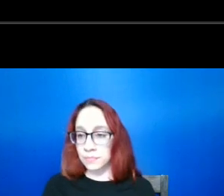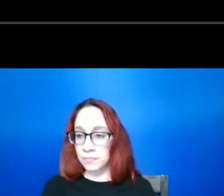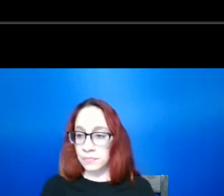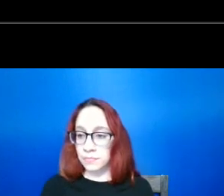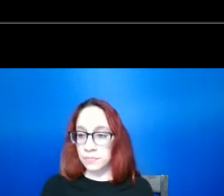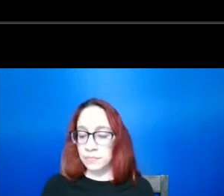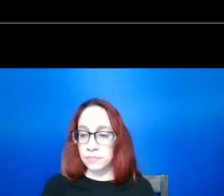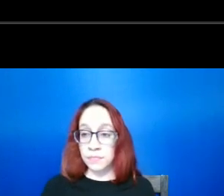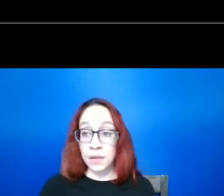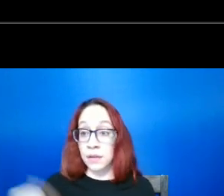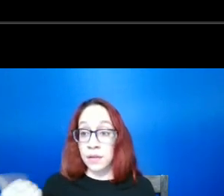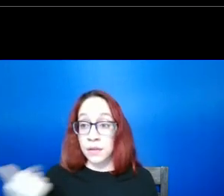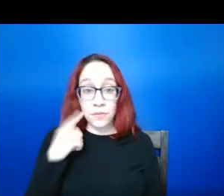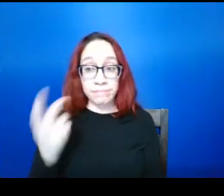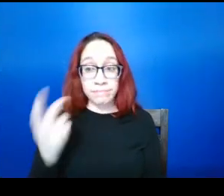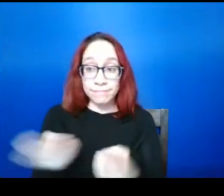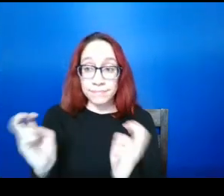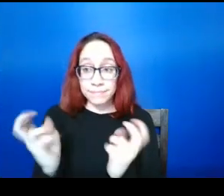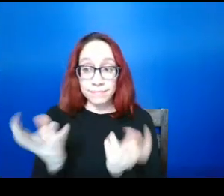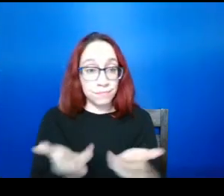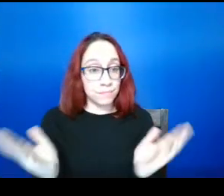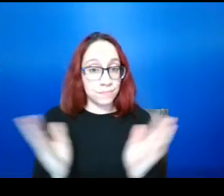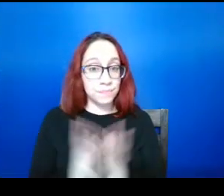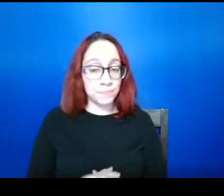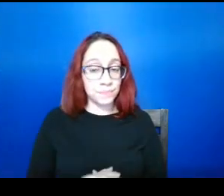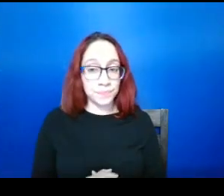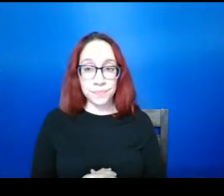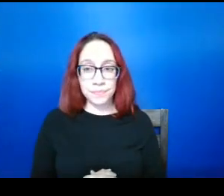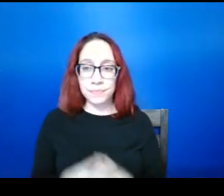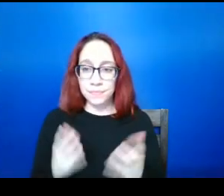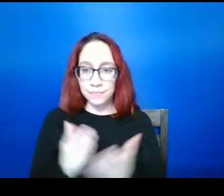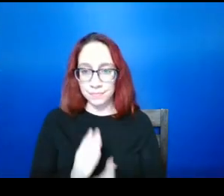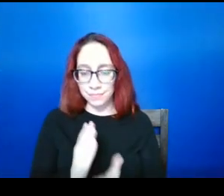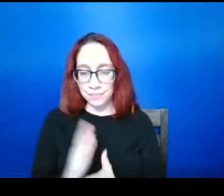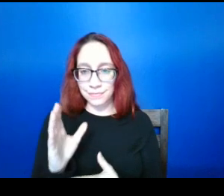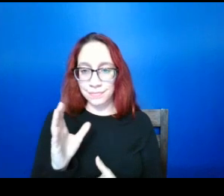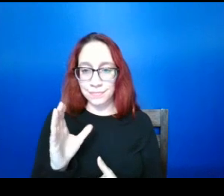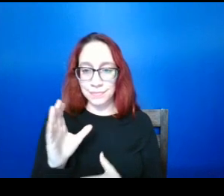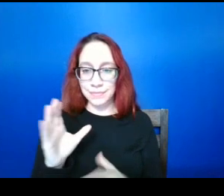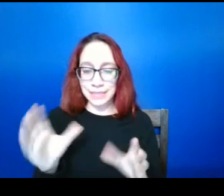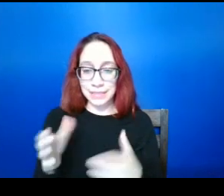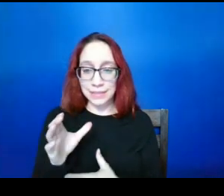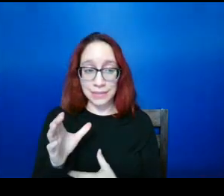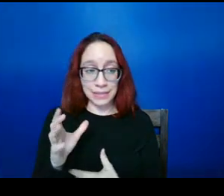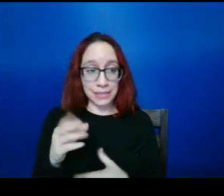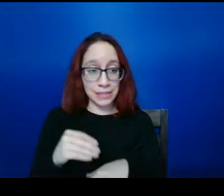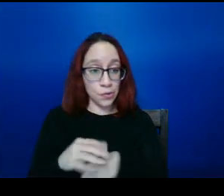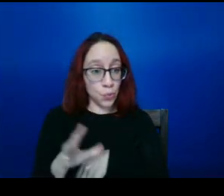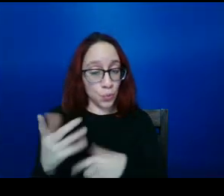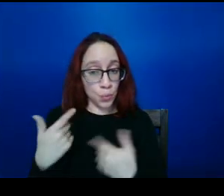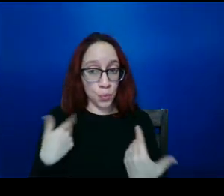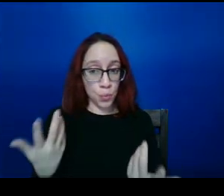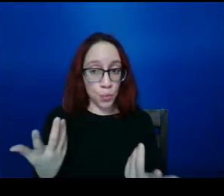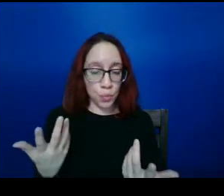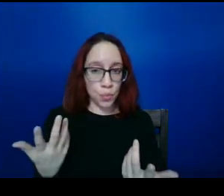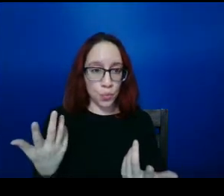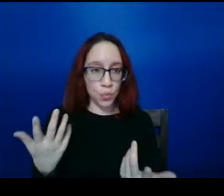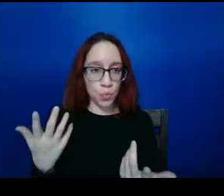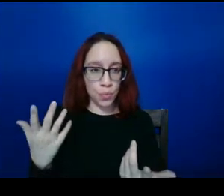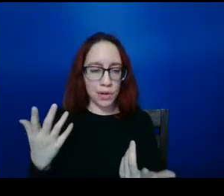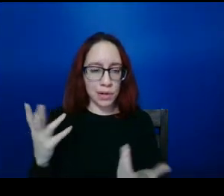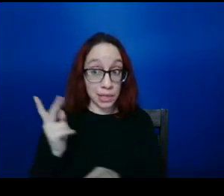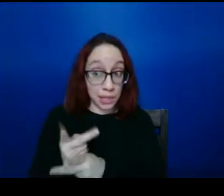All right, anything else from my colleagues? All right, so council? So I guess the question is, I mean, I want to keep the motion on the